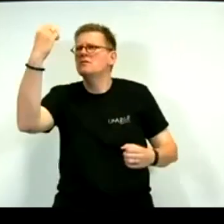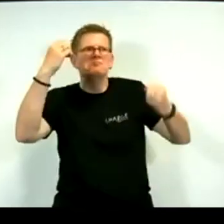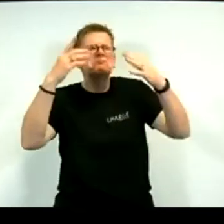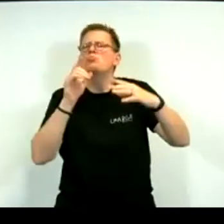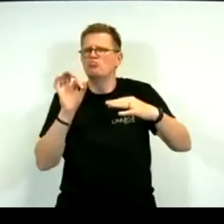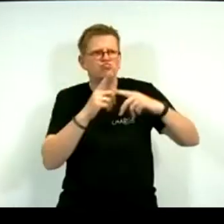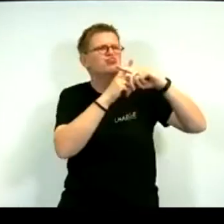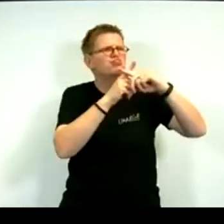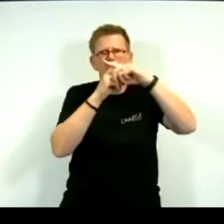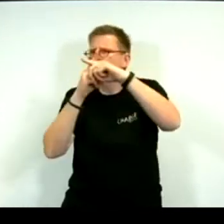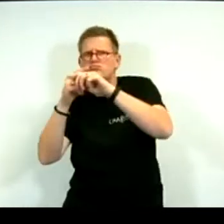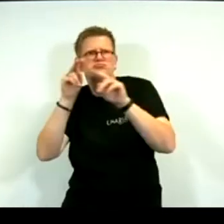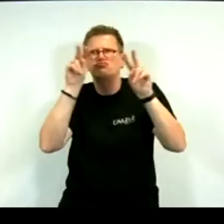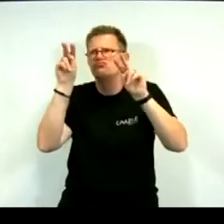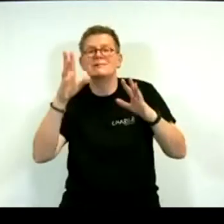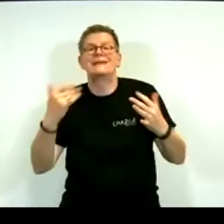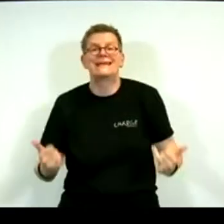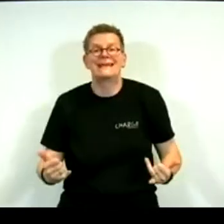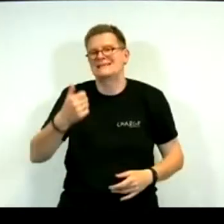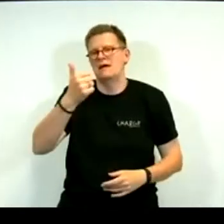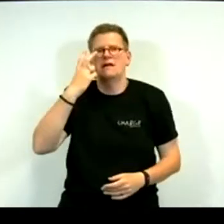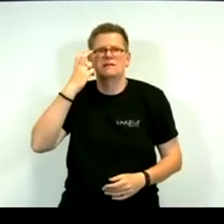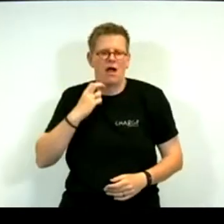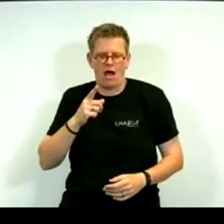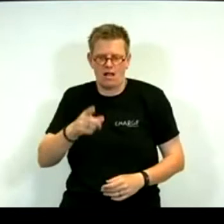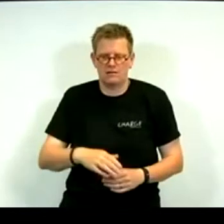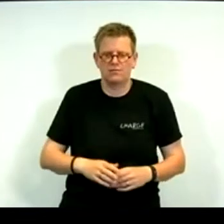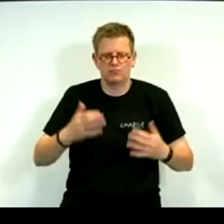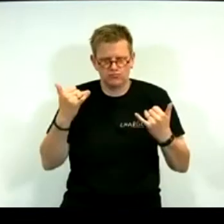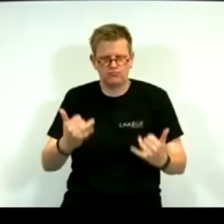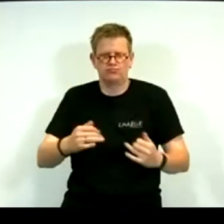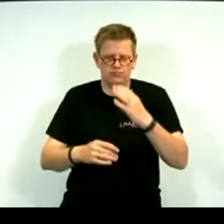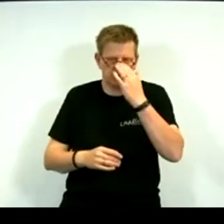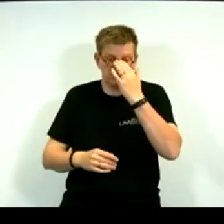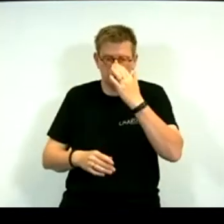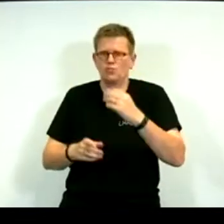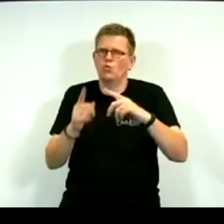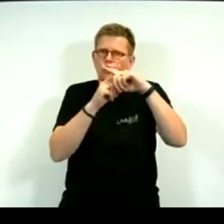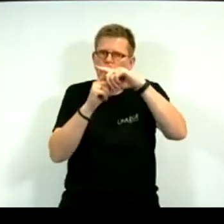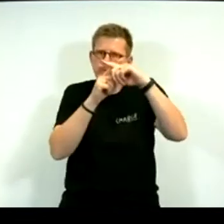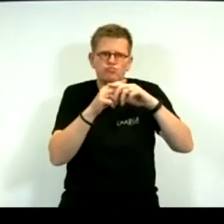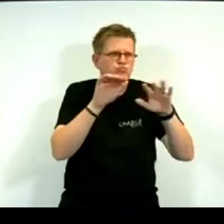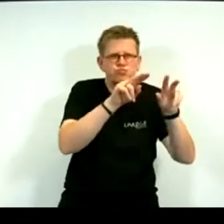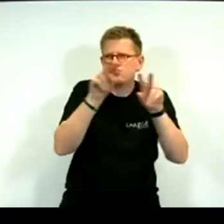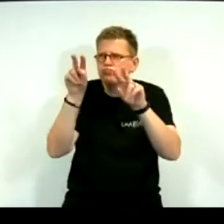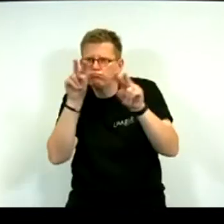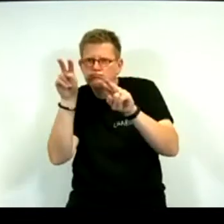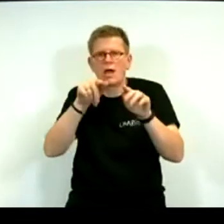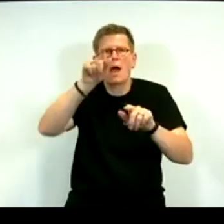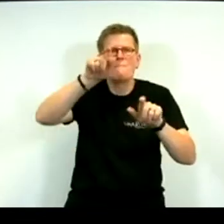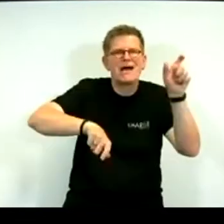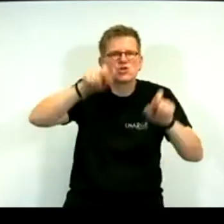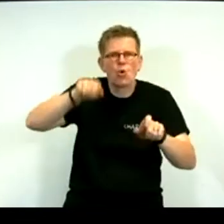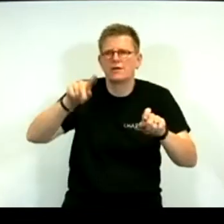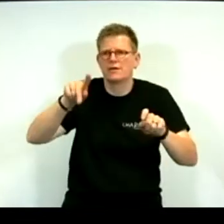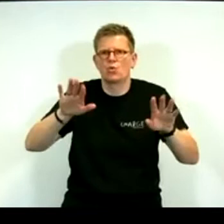throw herself back and looked backwards. She always fixated on light sources. Now she's 1 year old and is well able to fix her